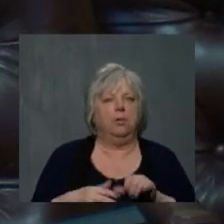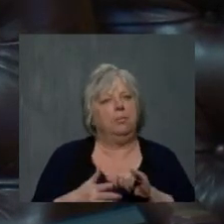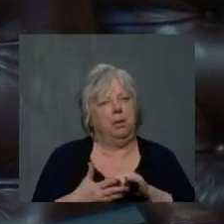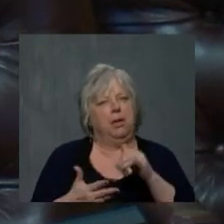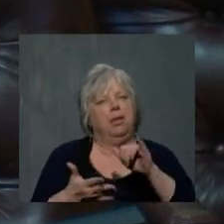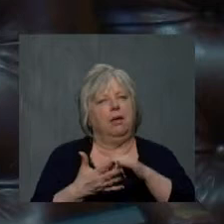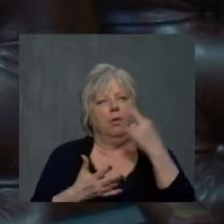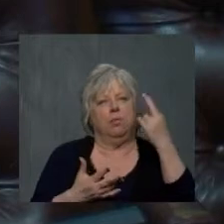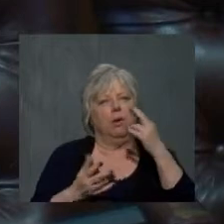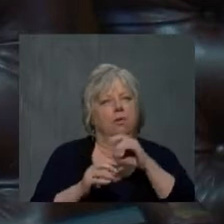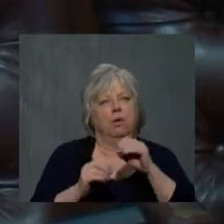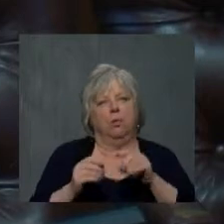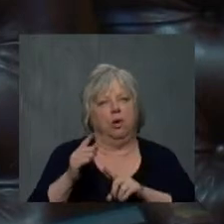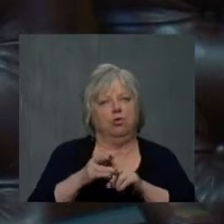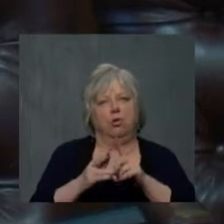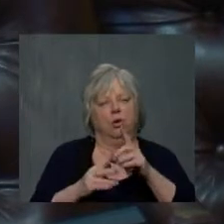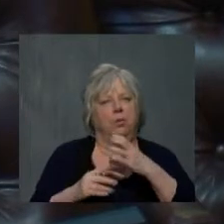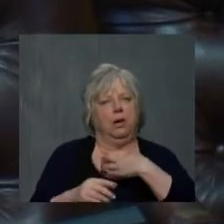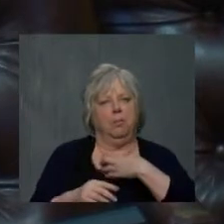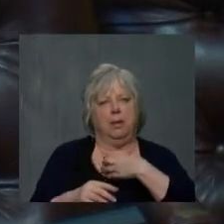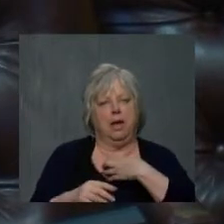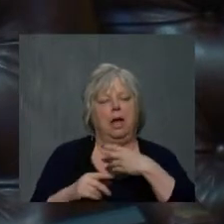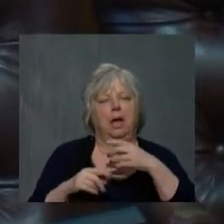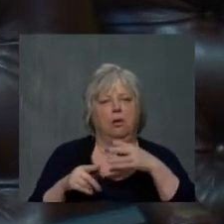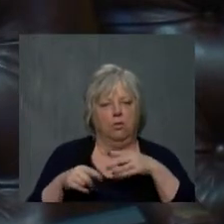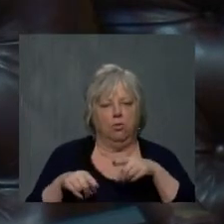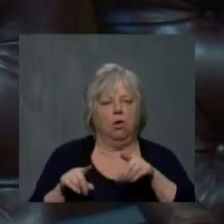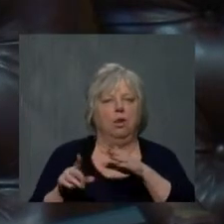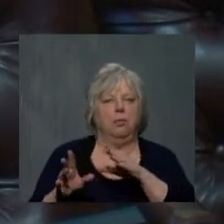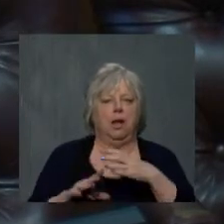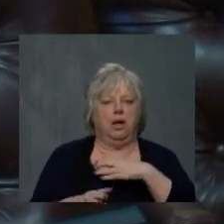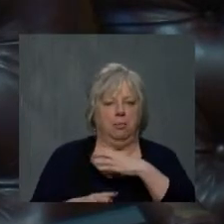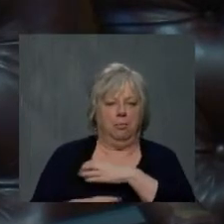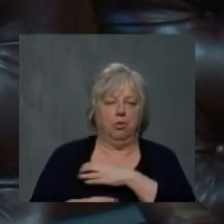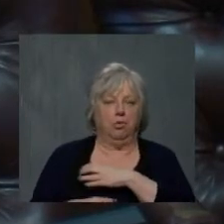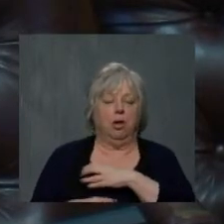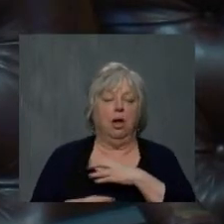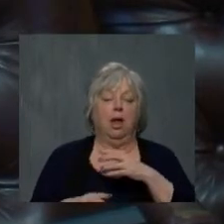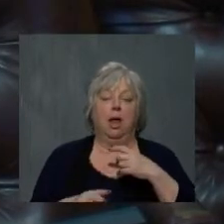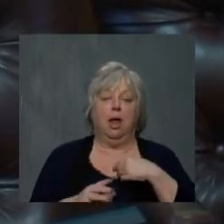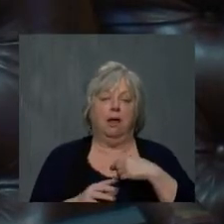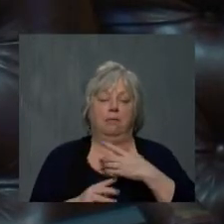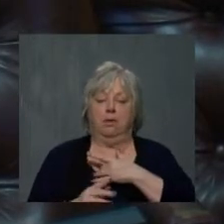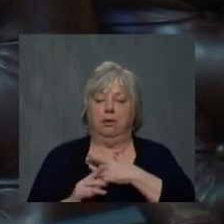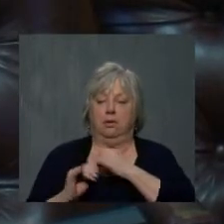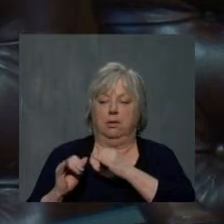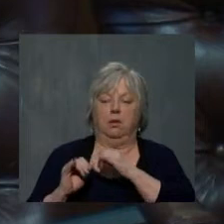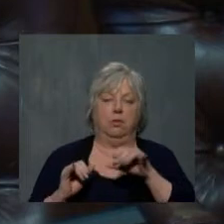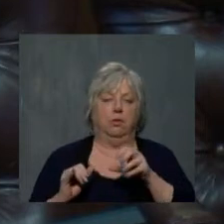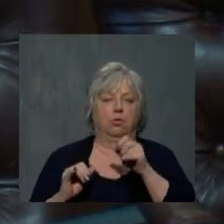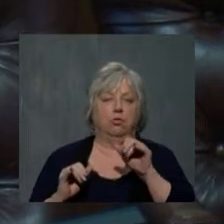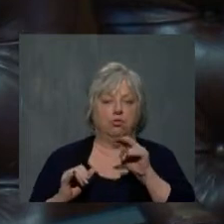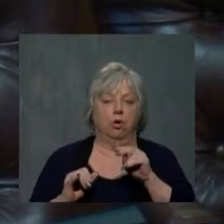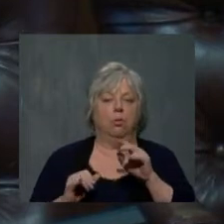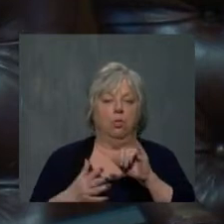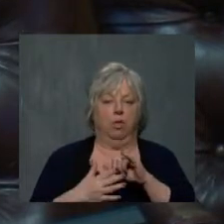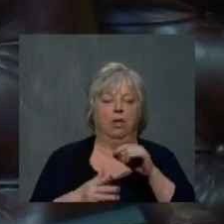So I'm with Joan. I think we need to keep this separate because I believe we will have some folks that